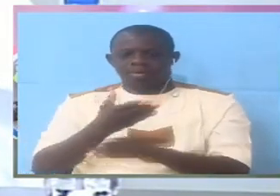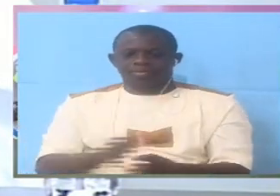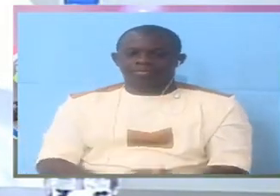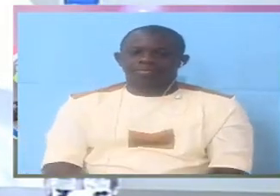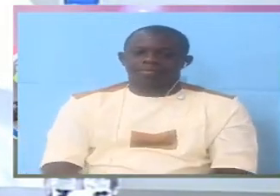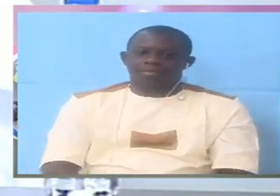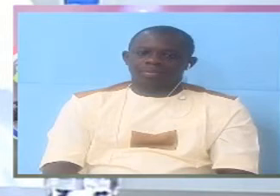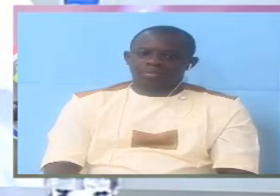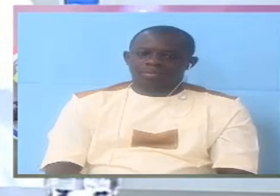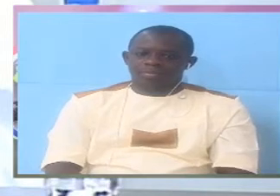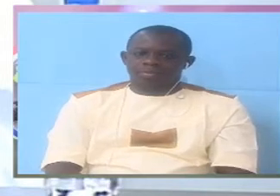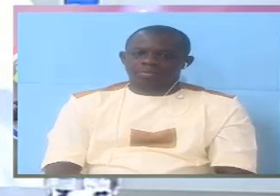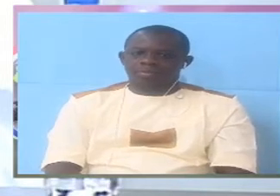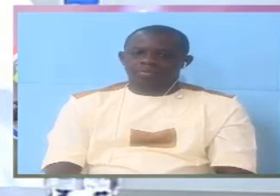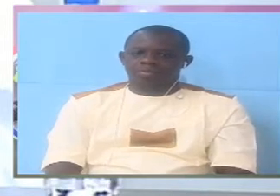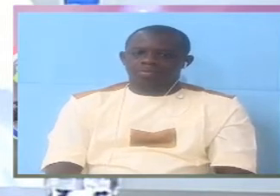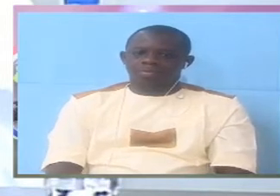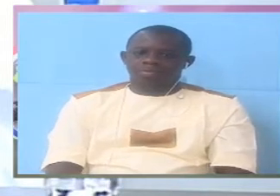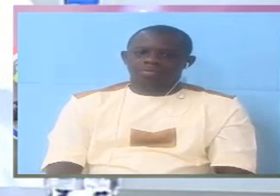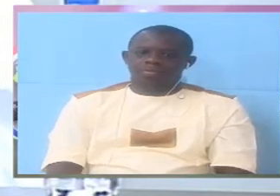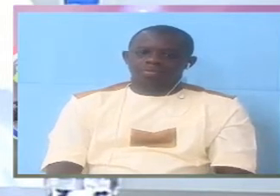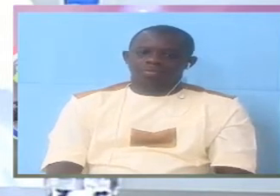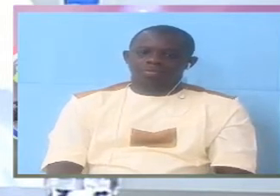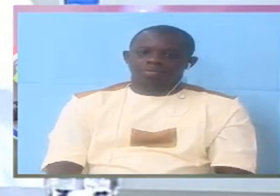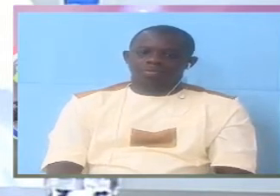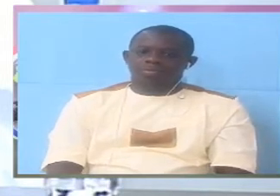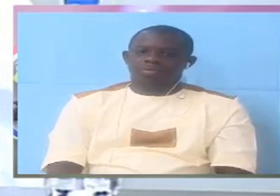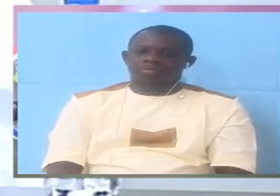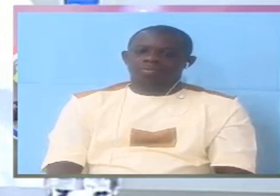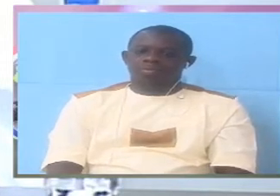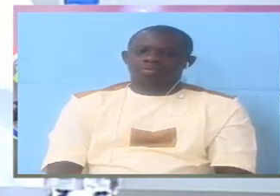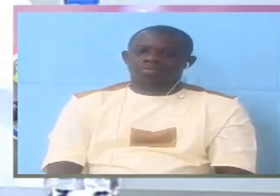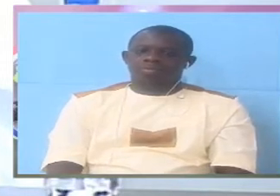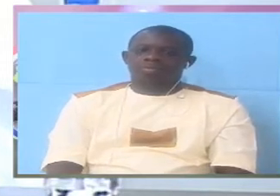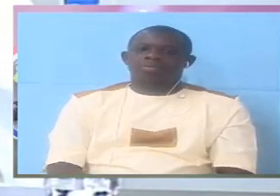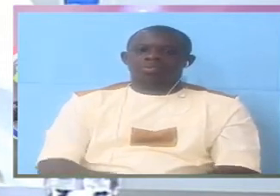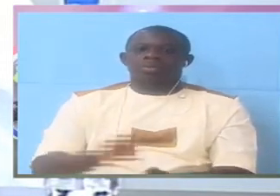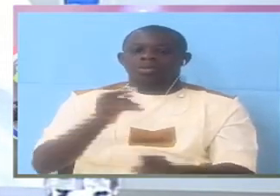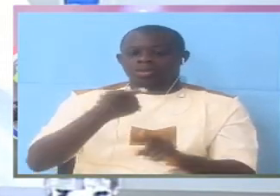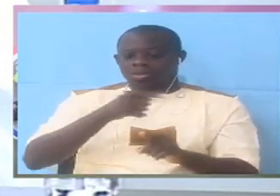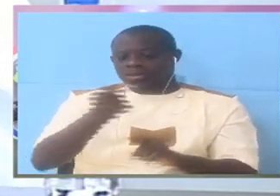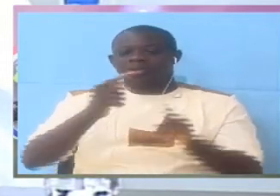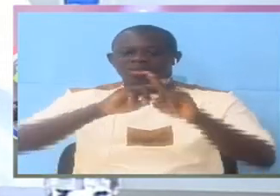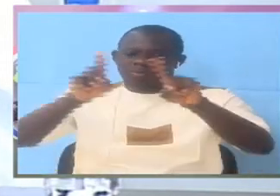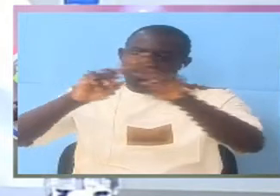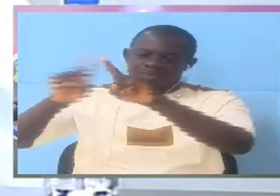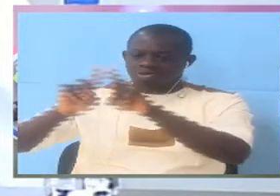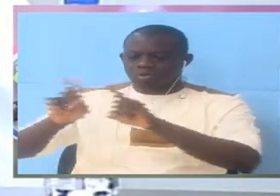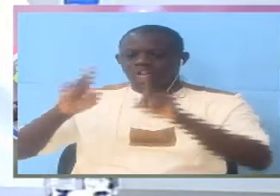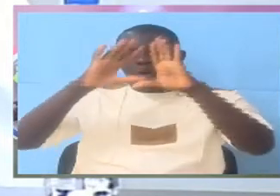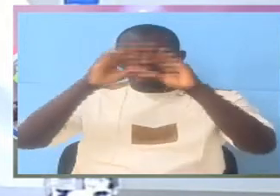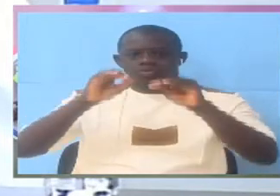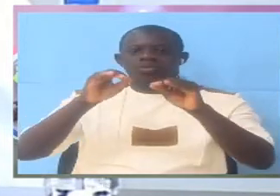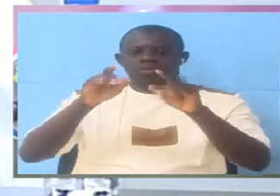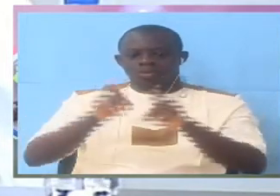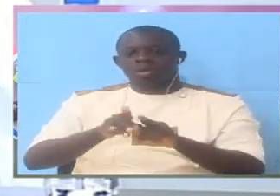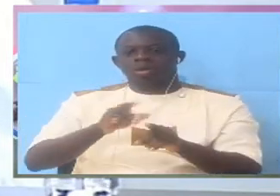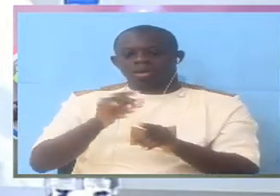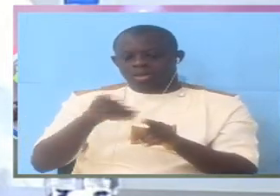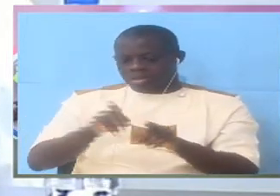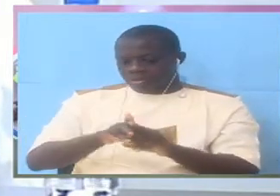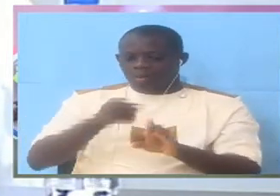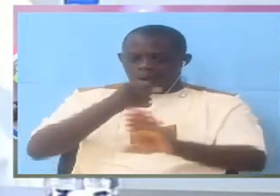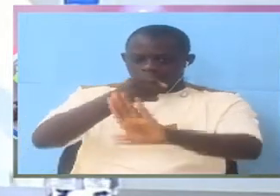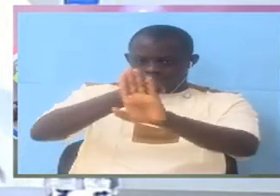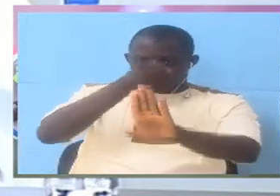sabala jeje kafume D1, D2, D3. These are different units. They are all units. Counter-espionage is its own unit,